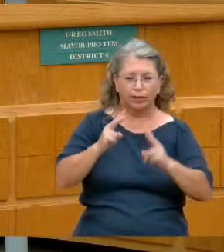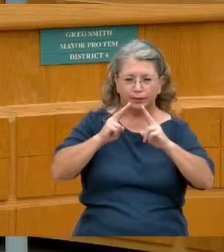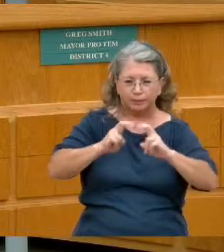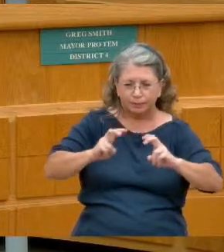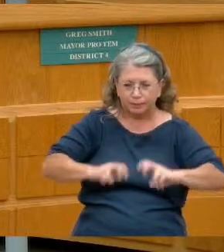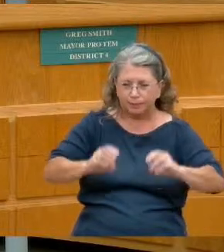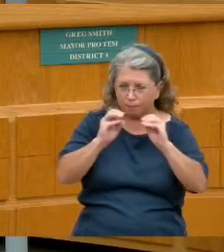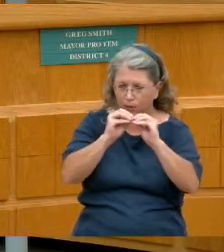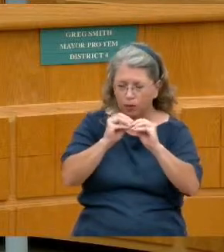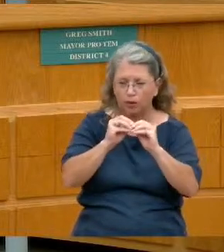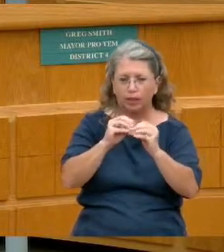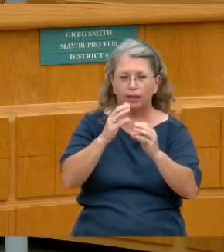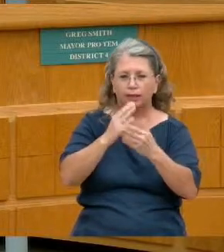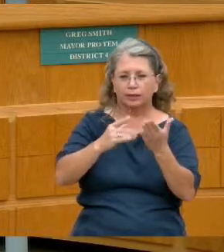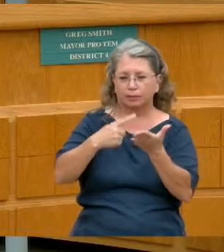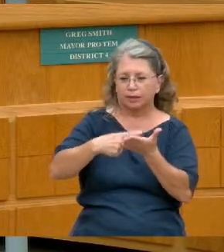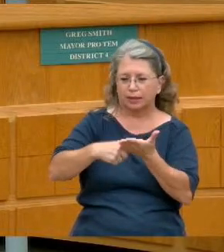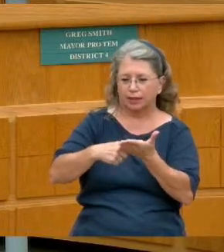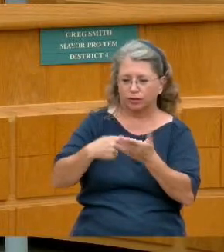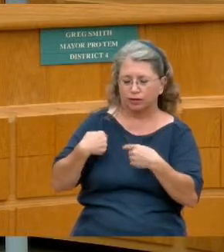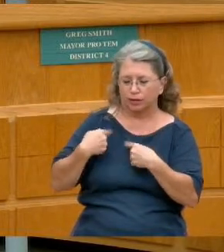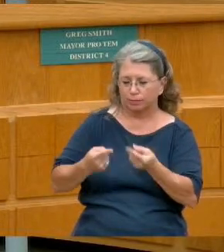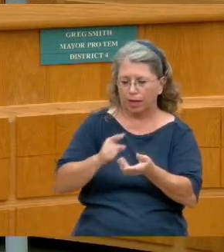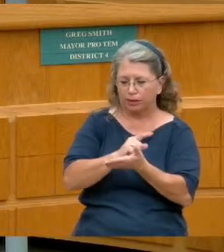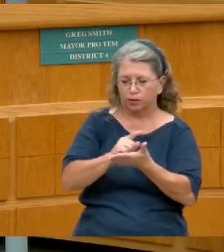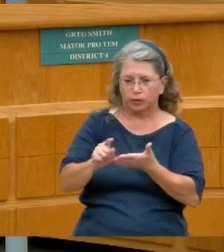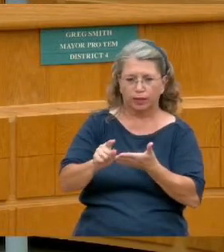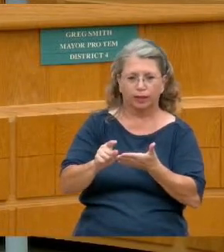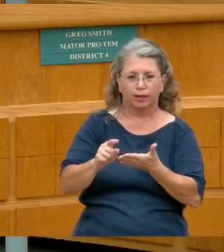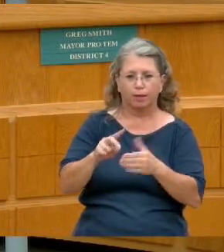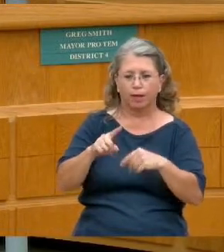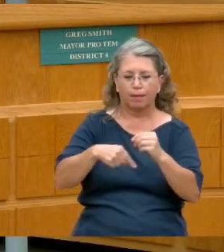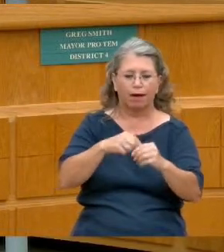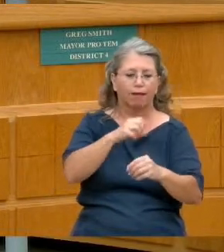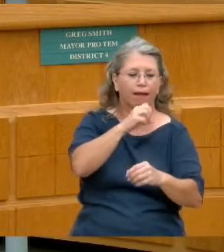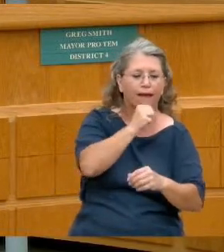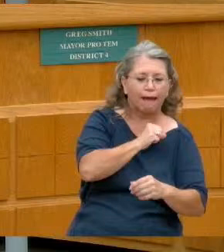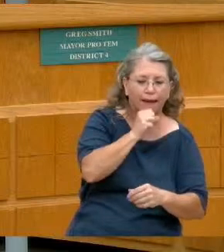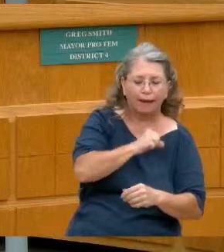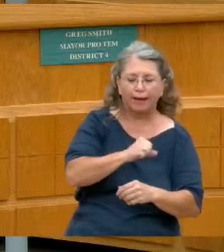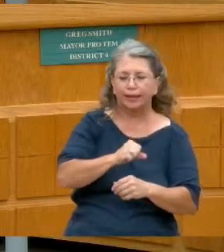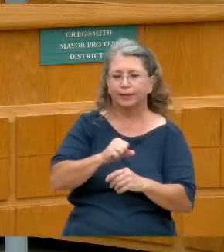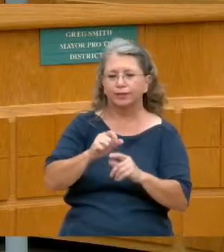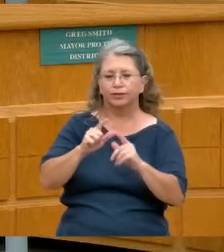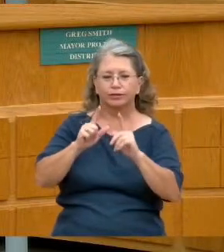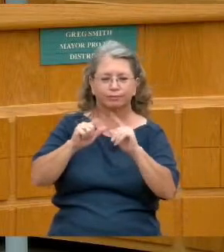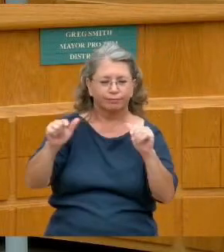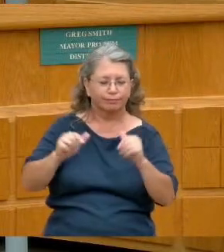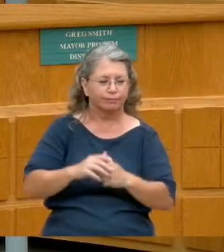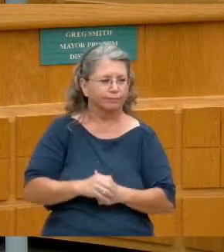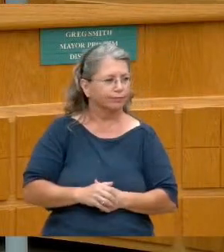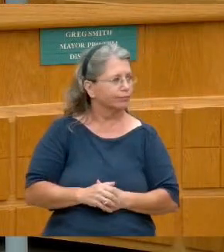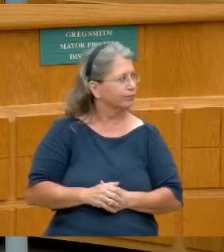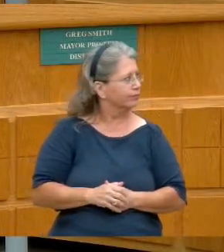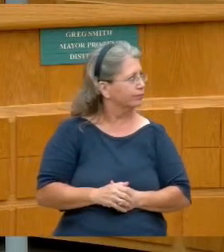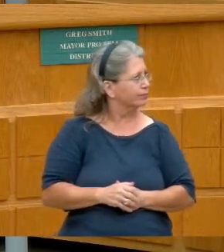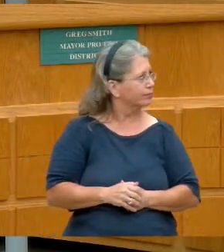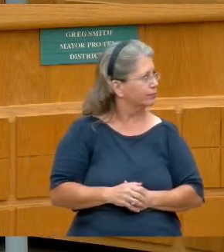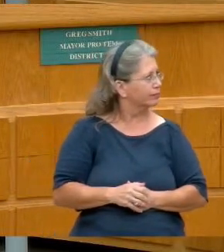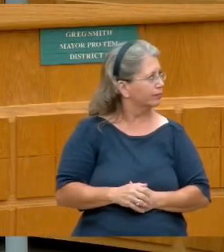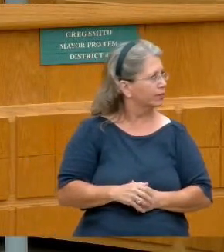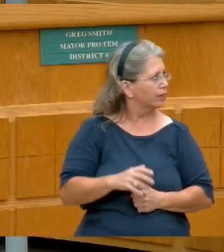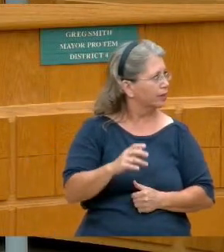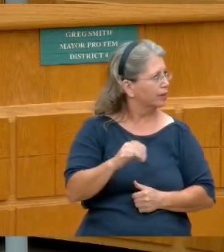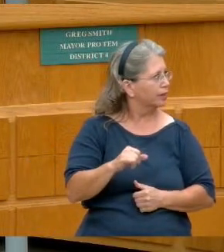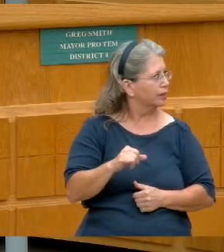this past week about how old you are and what's driving this right now. And so what this is, it's the same type of data